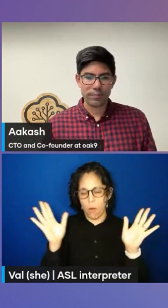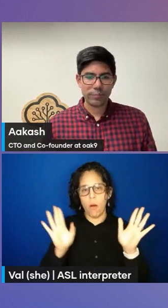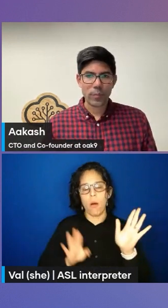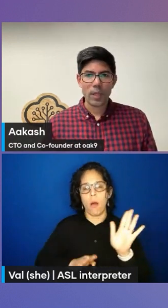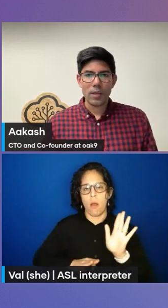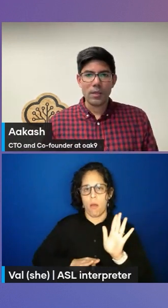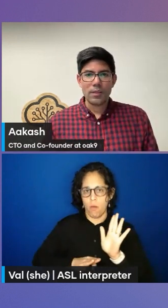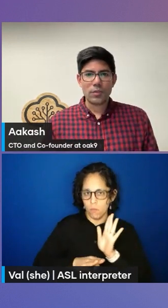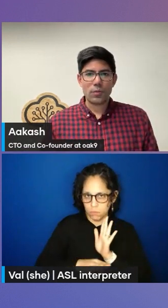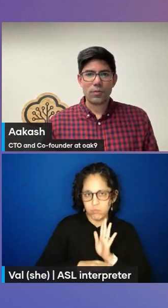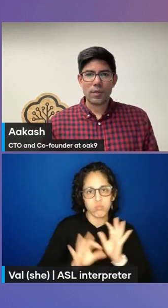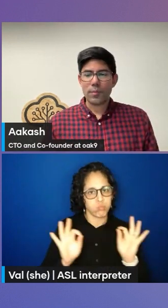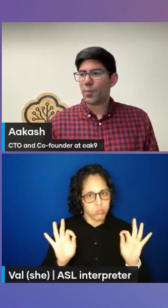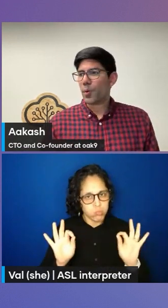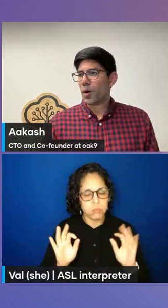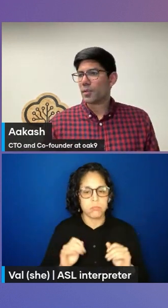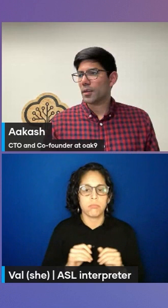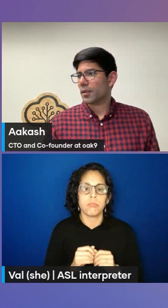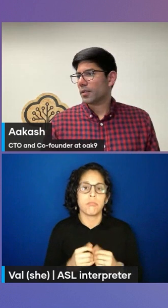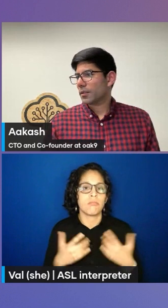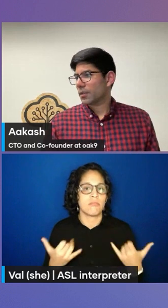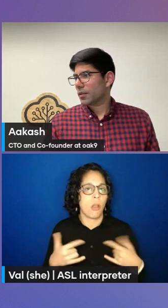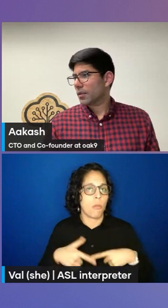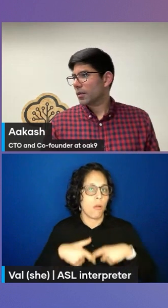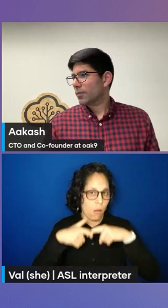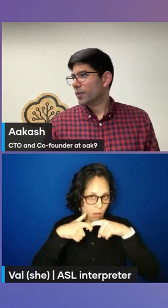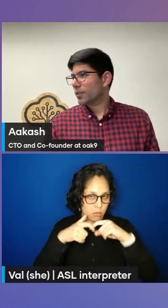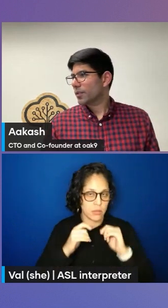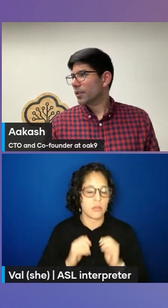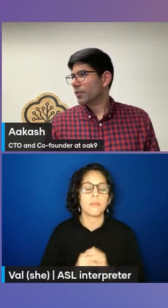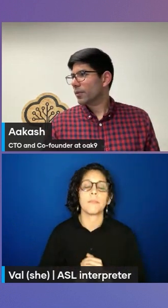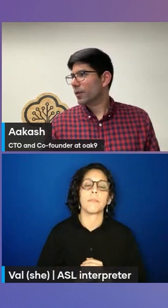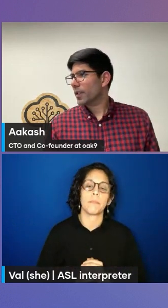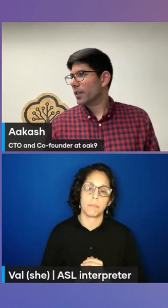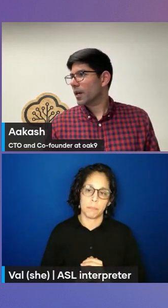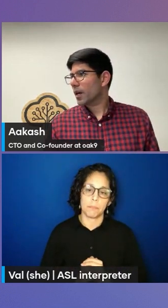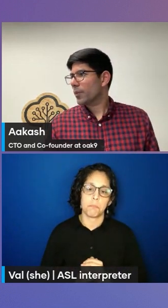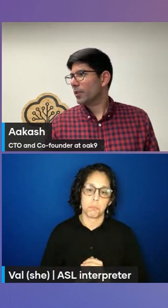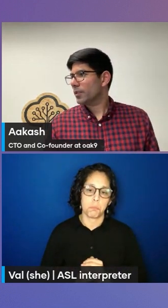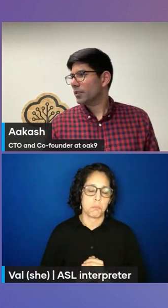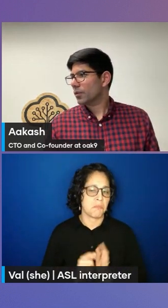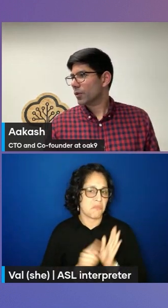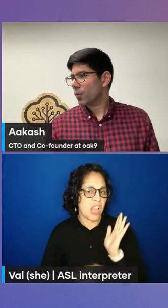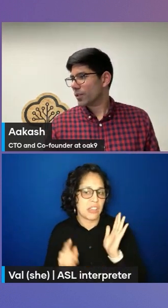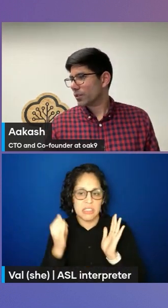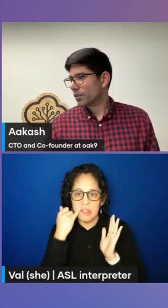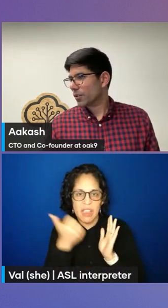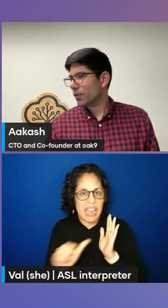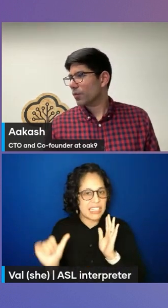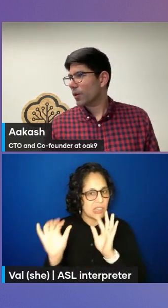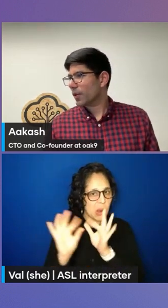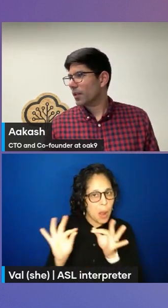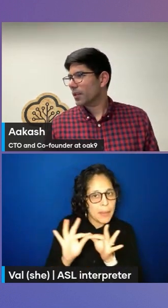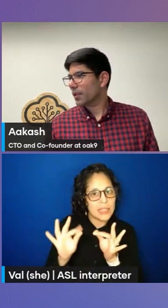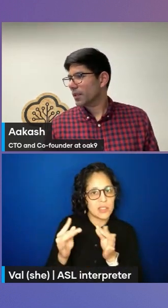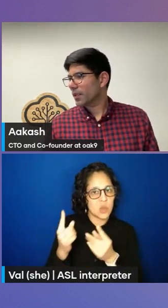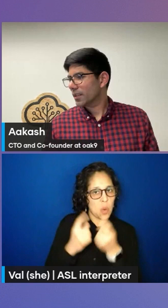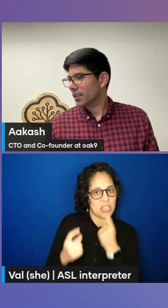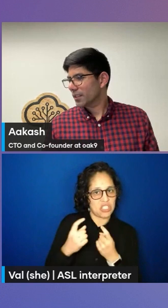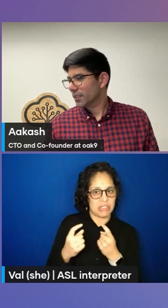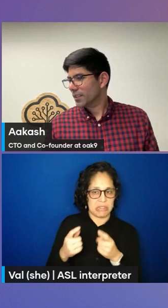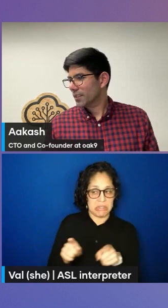fact. So I'm going to pause here. I'm going to see if there were any comments or questions along the way.